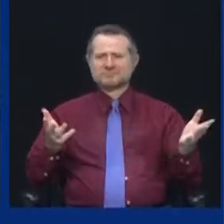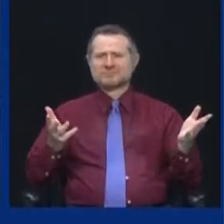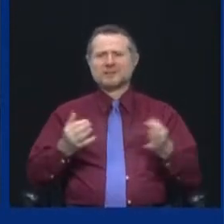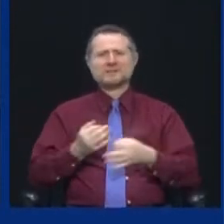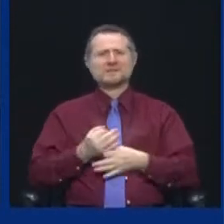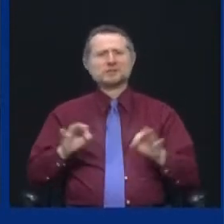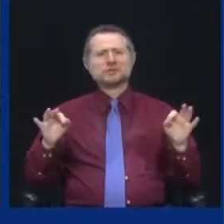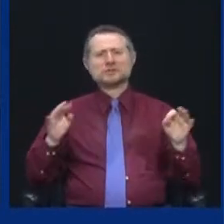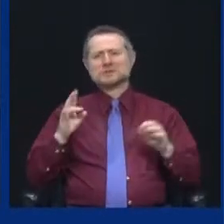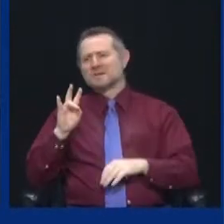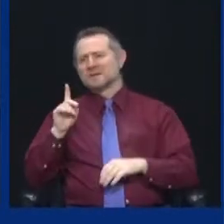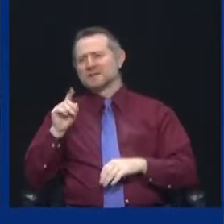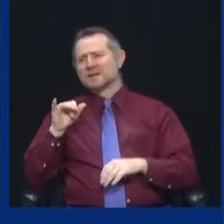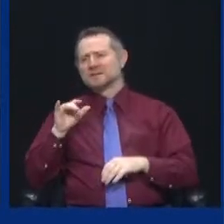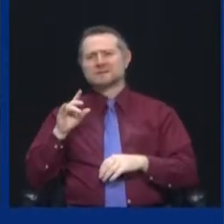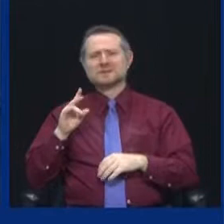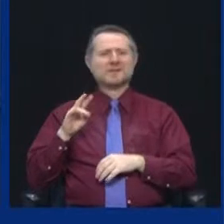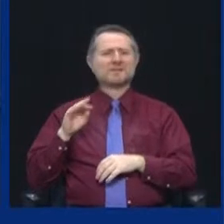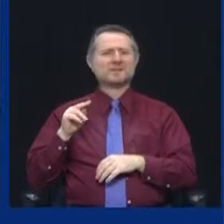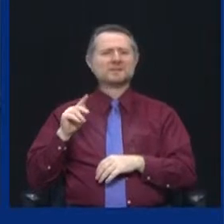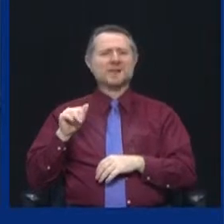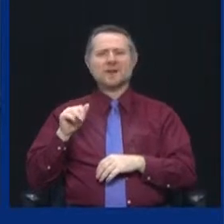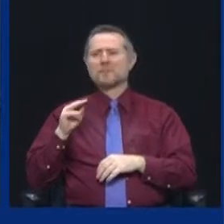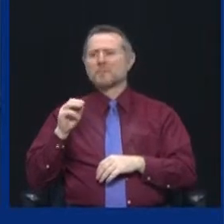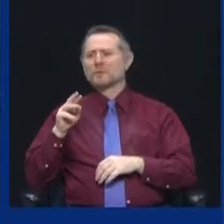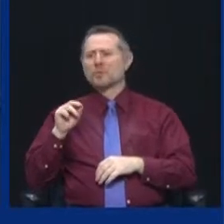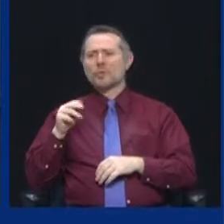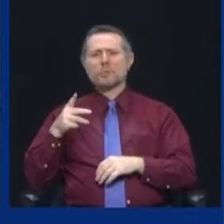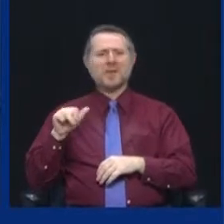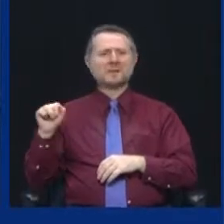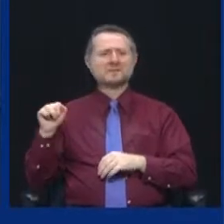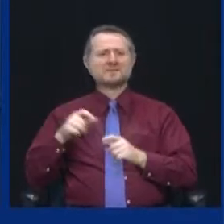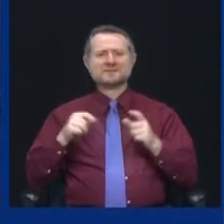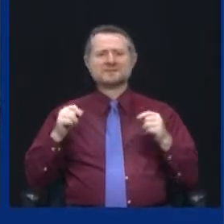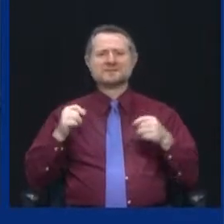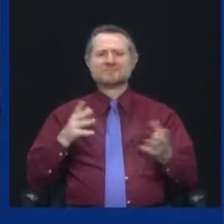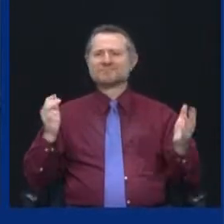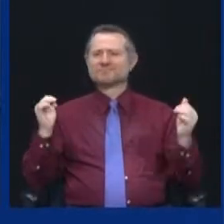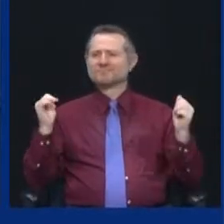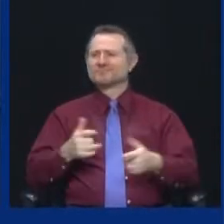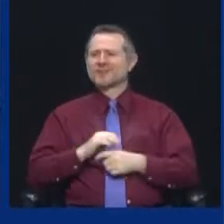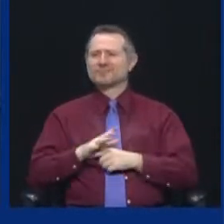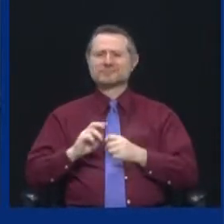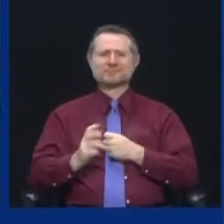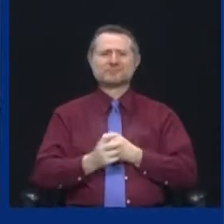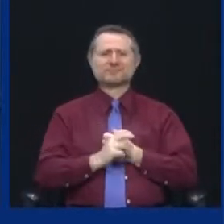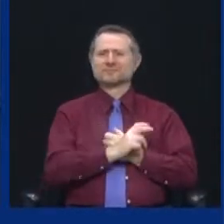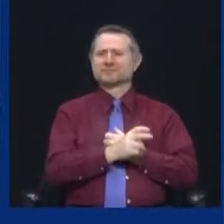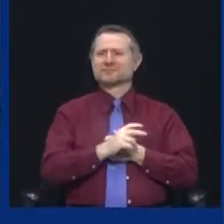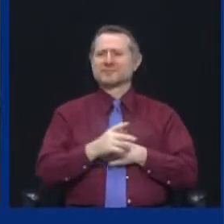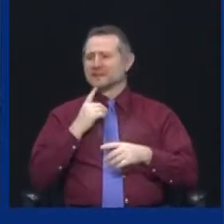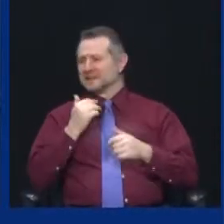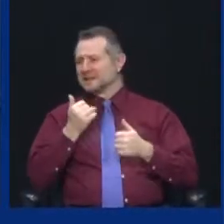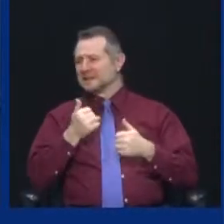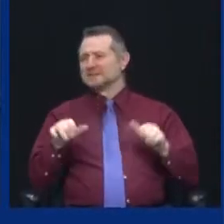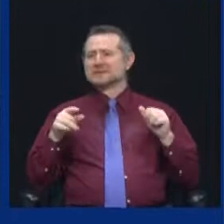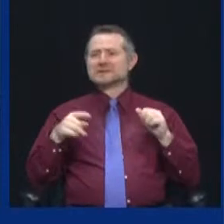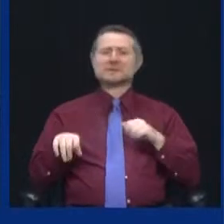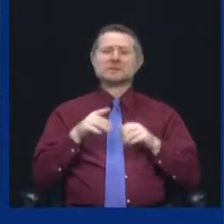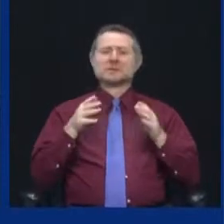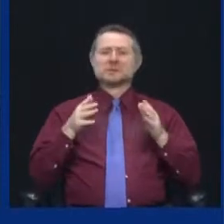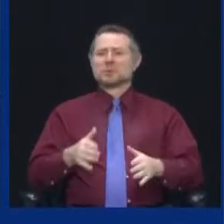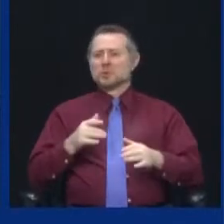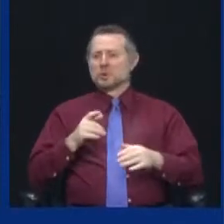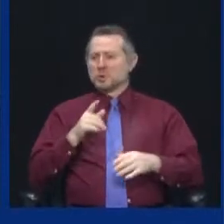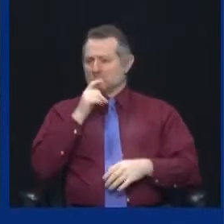7-day pass on the NFTA Metro Pass for anyone who gets a